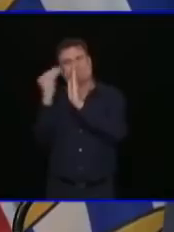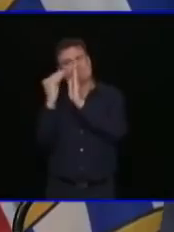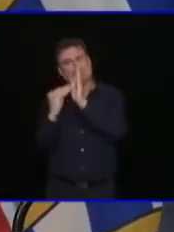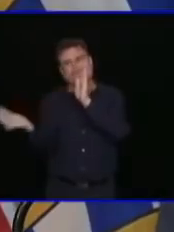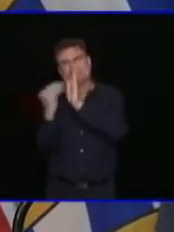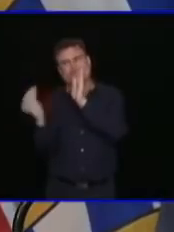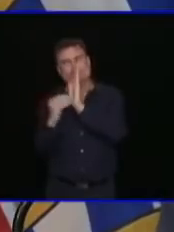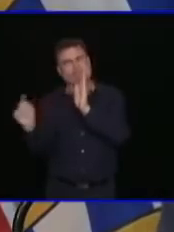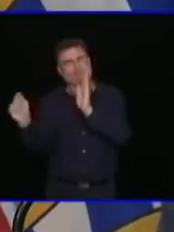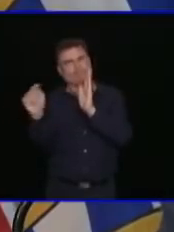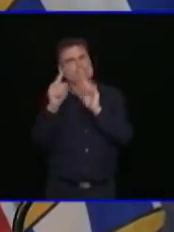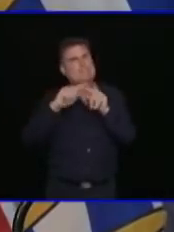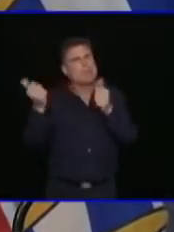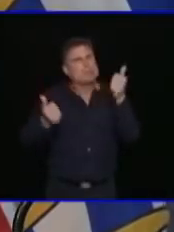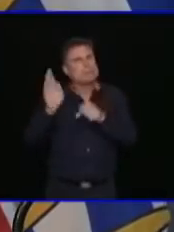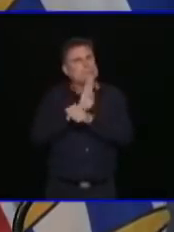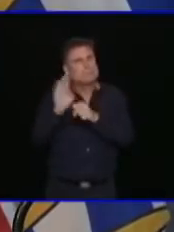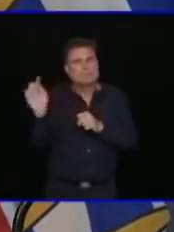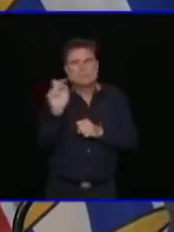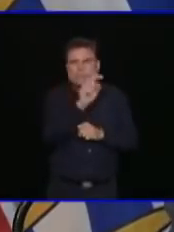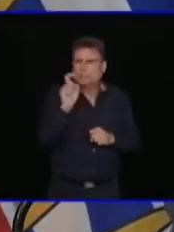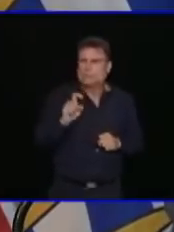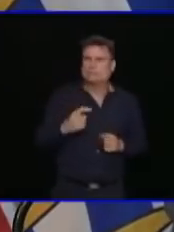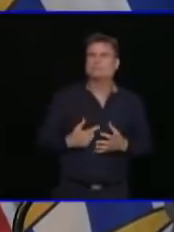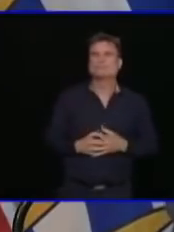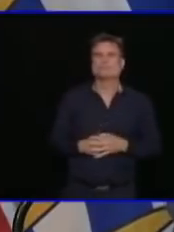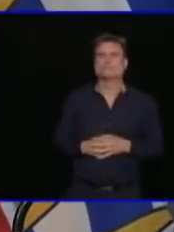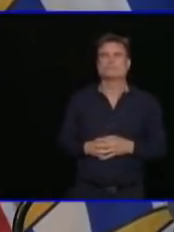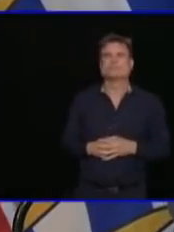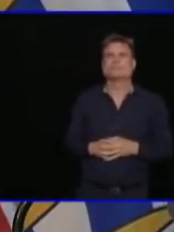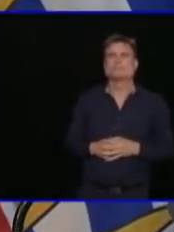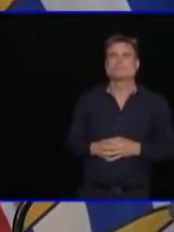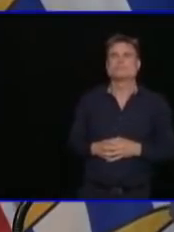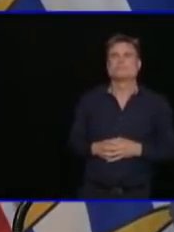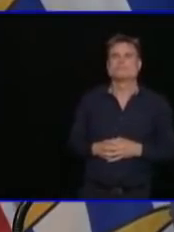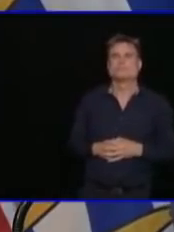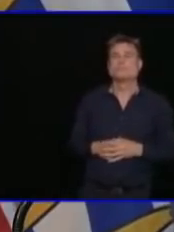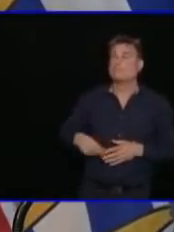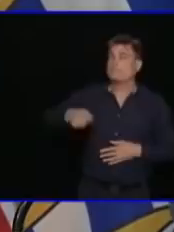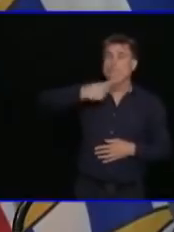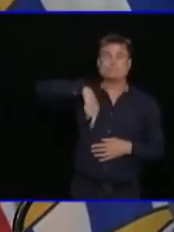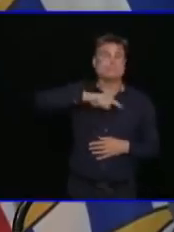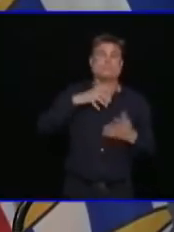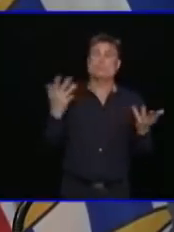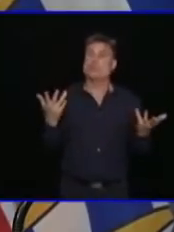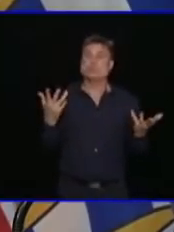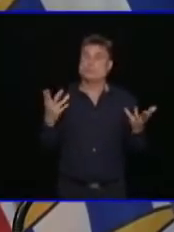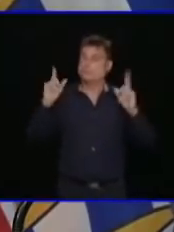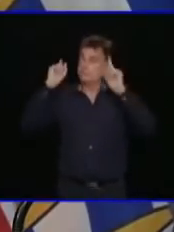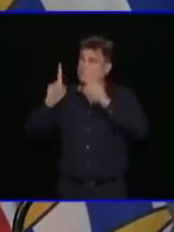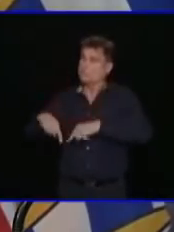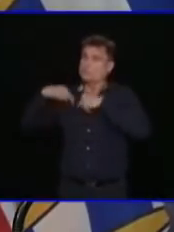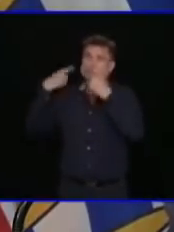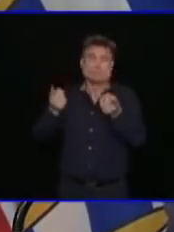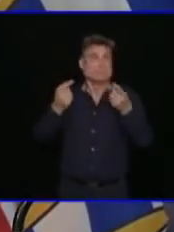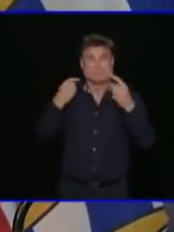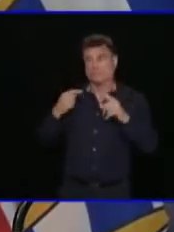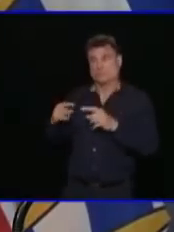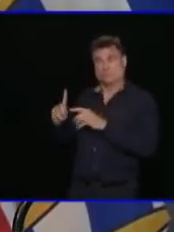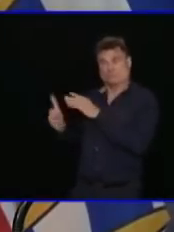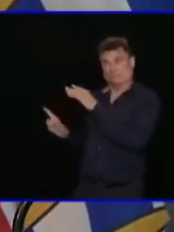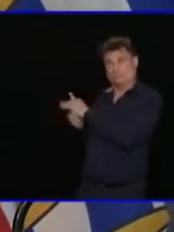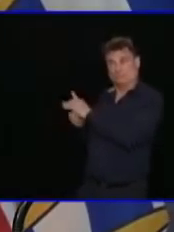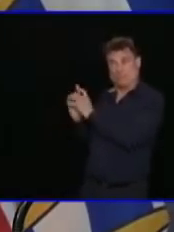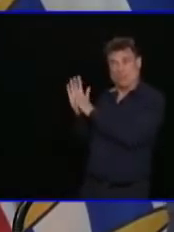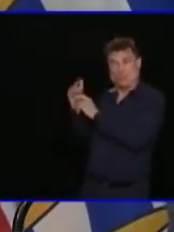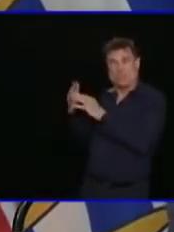approach so that we don't actually have to go back. We don't want to be going back to closing things down unless it's absolutely